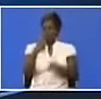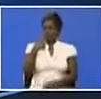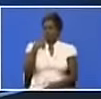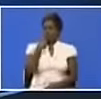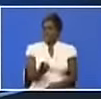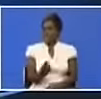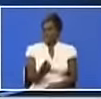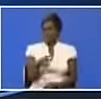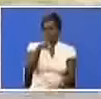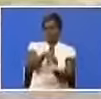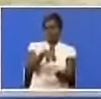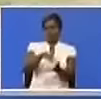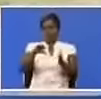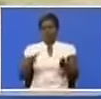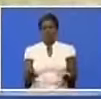families.